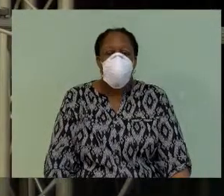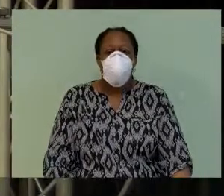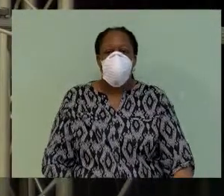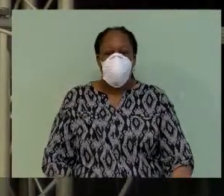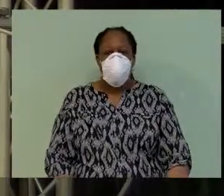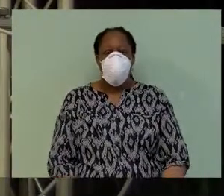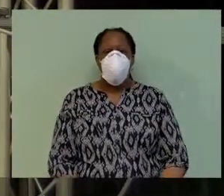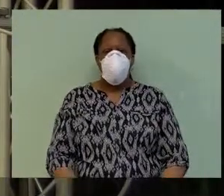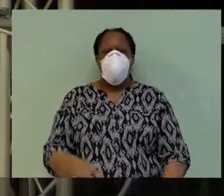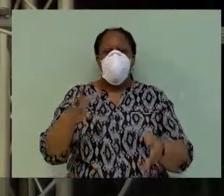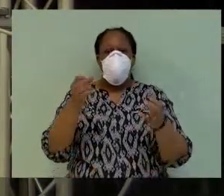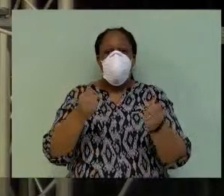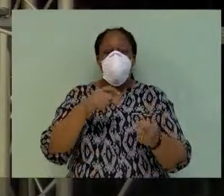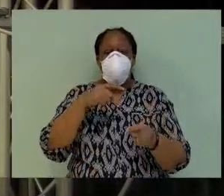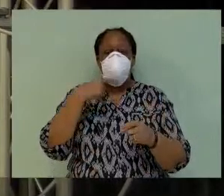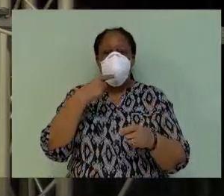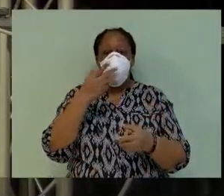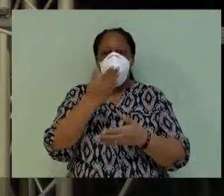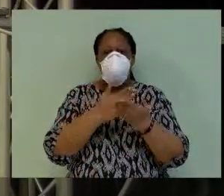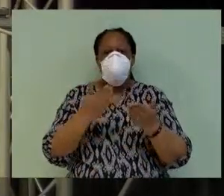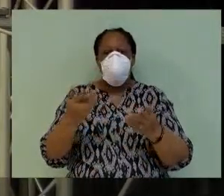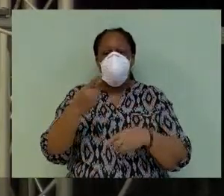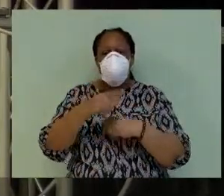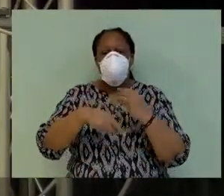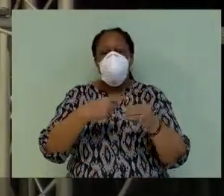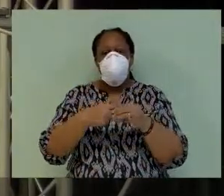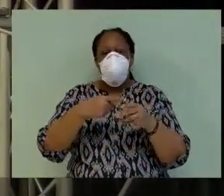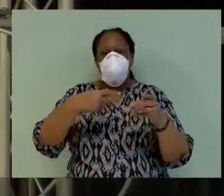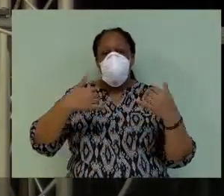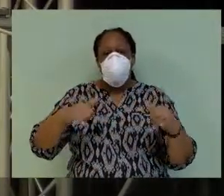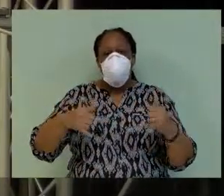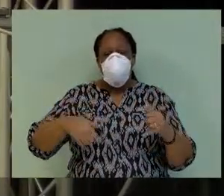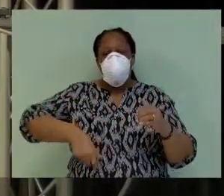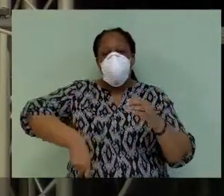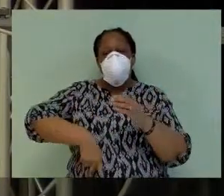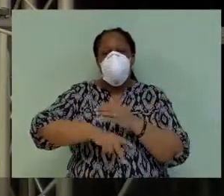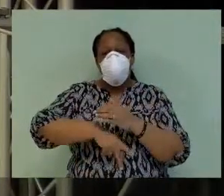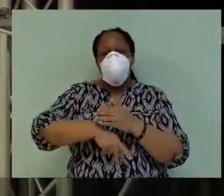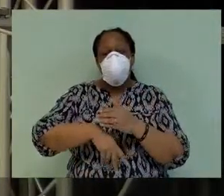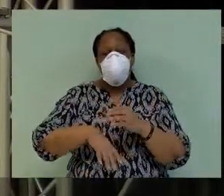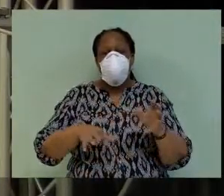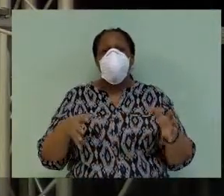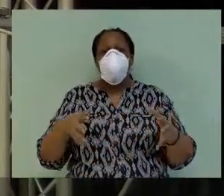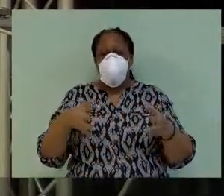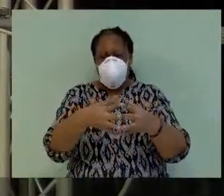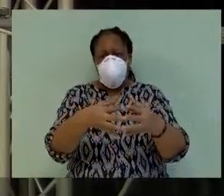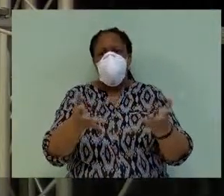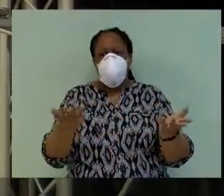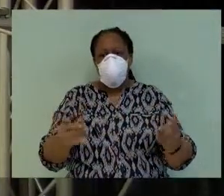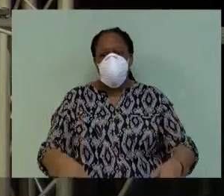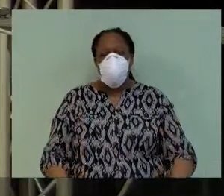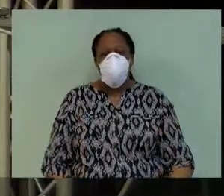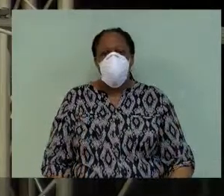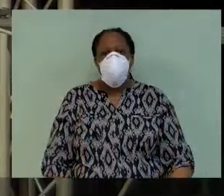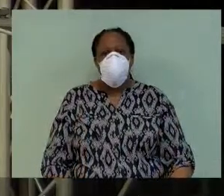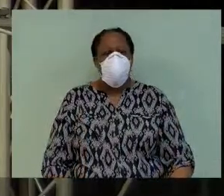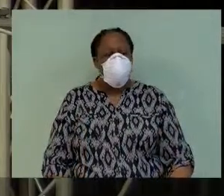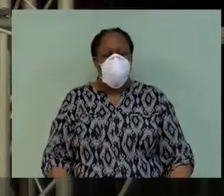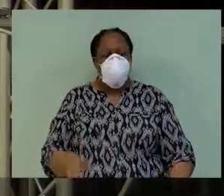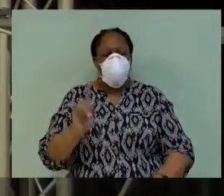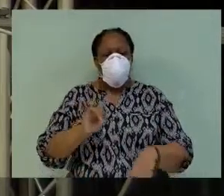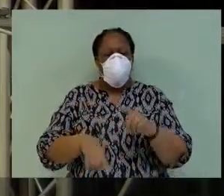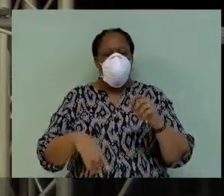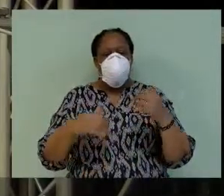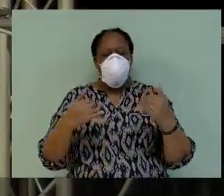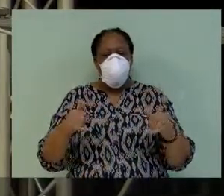or football. Because just the other day, a gentleman approached me also and he asked me, why can't we